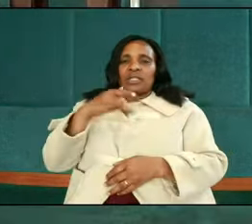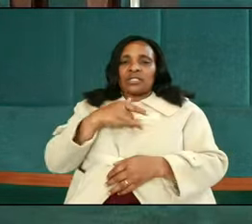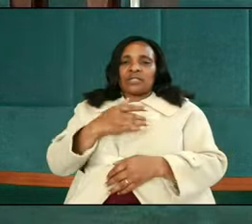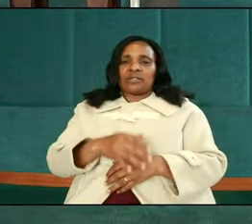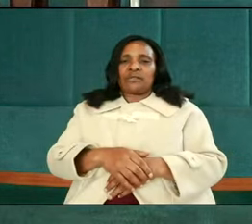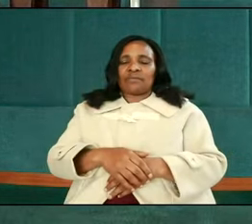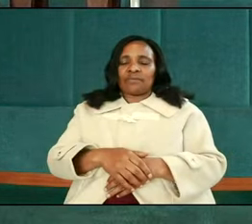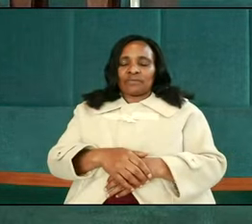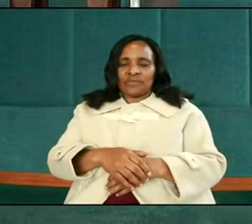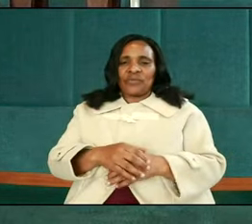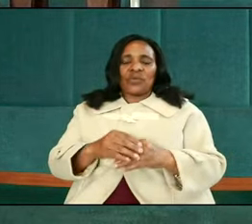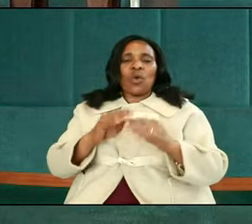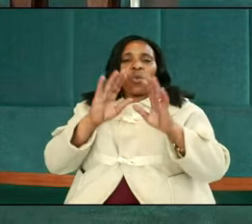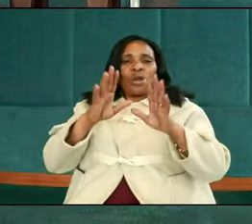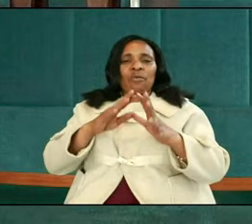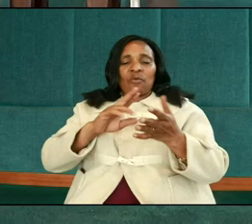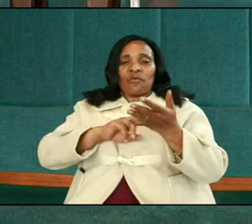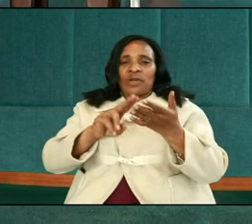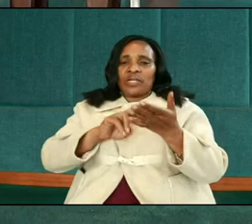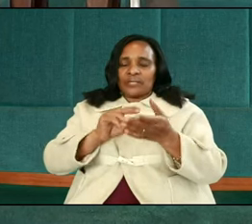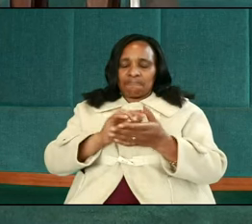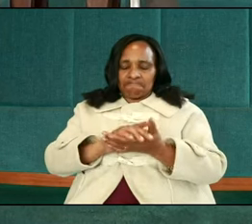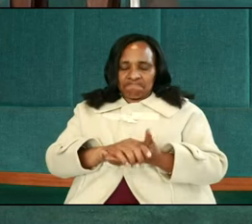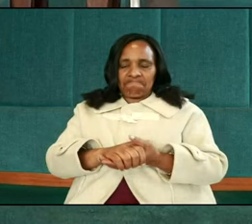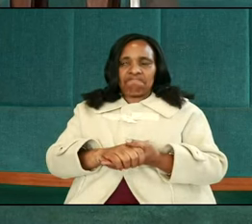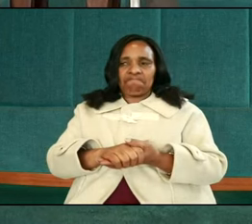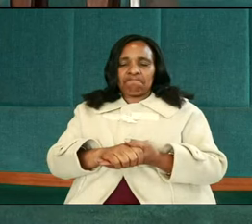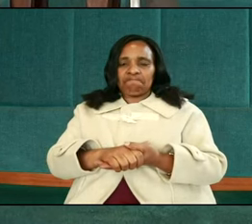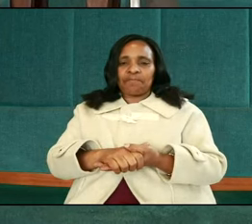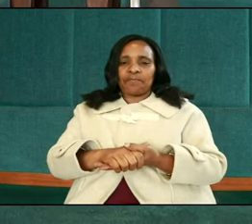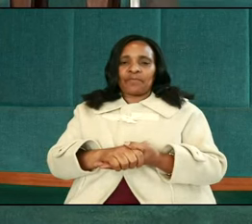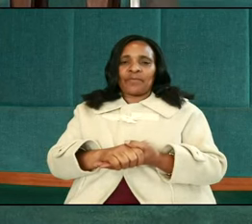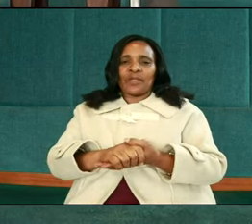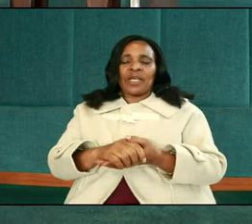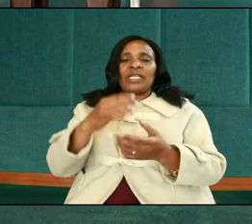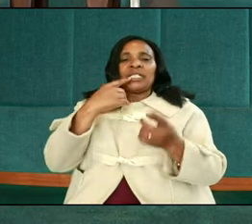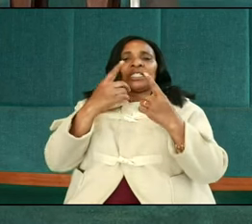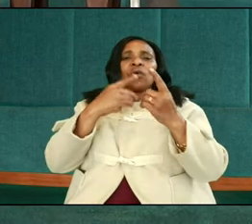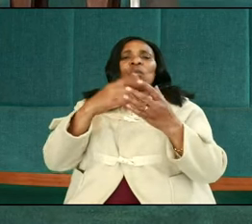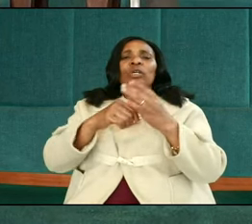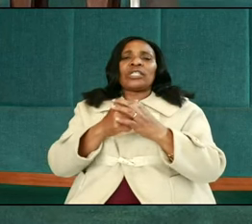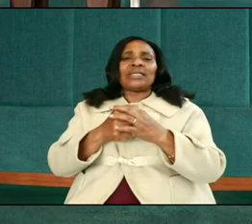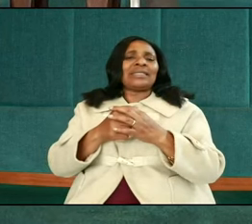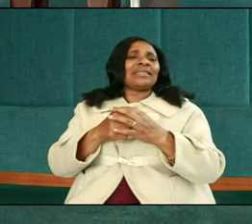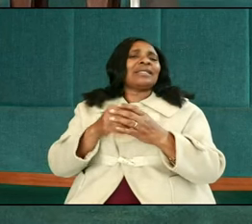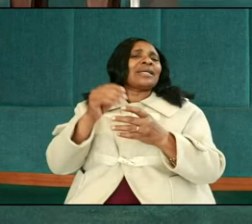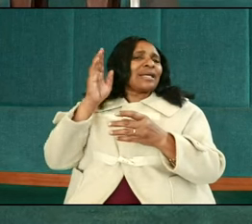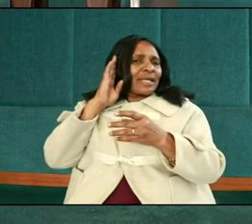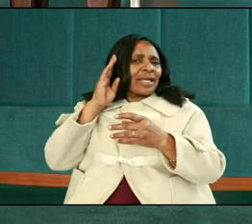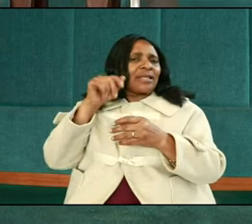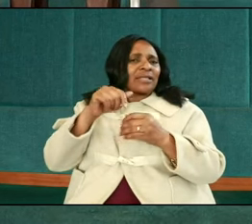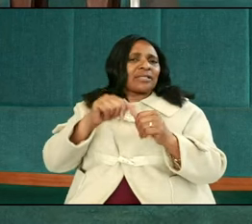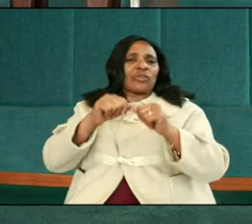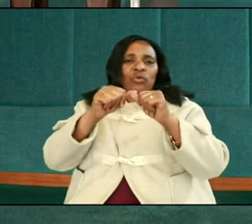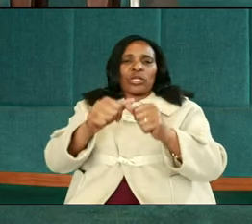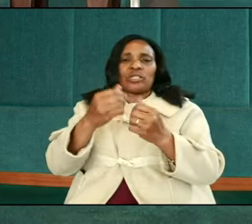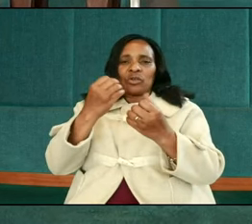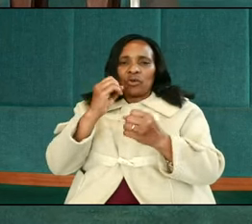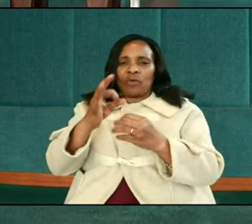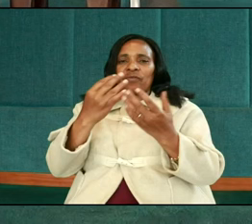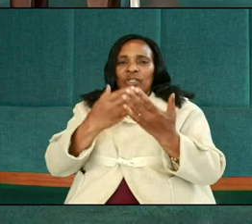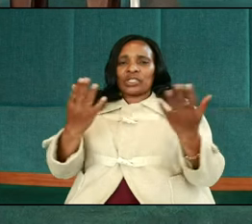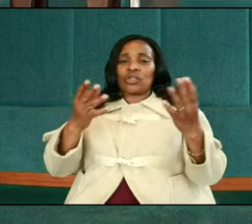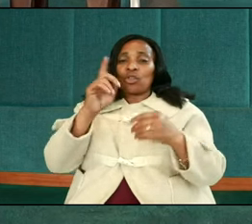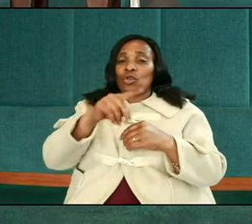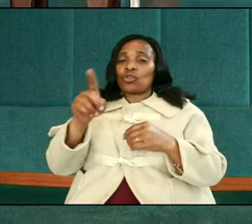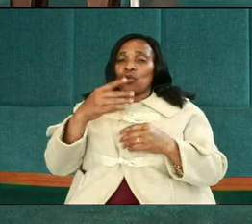Amen. That's a wonderful verse. It's a wonderful verse. And it's saying, here is the call of endurance of the saints, those who keep